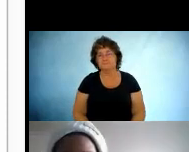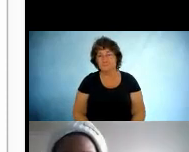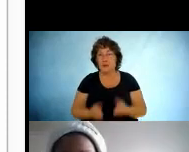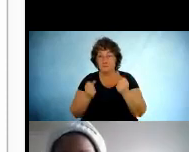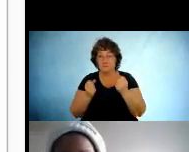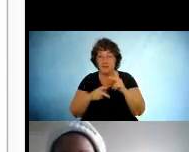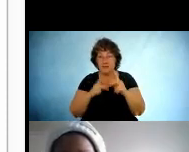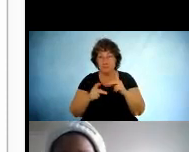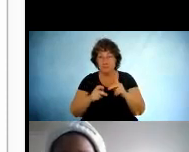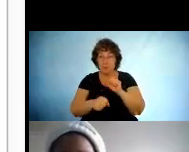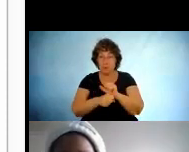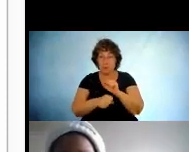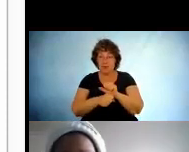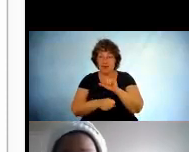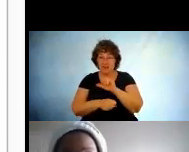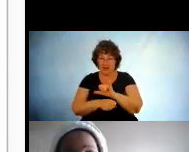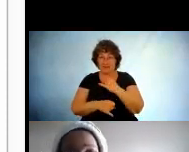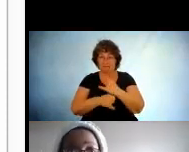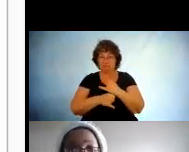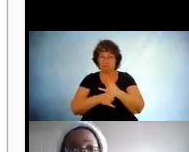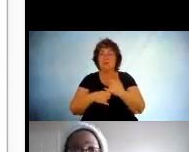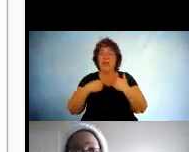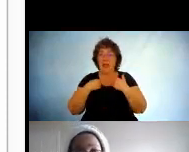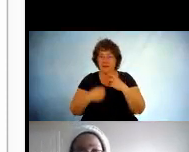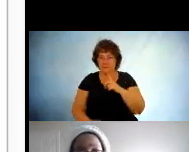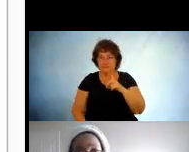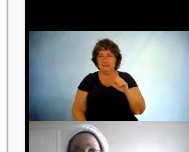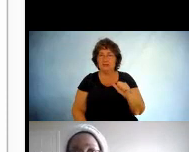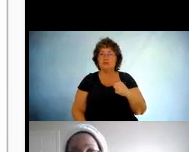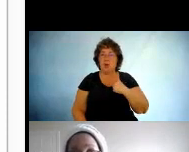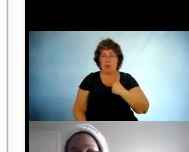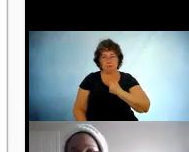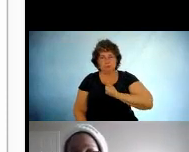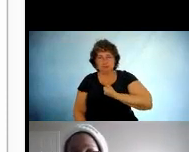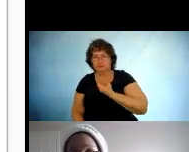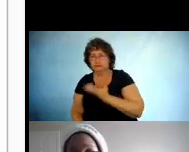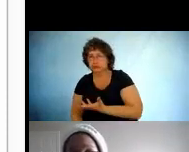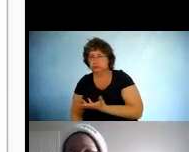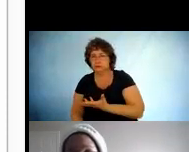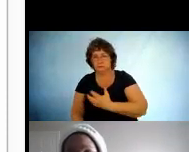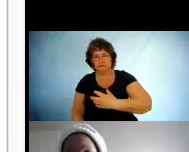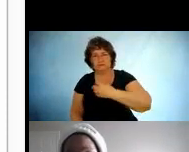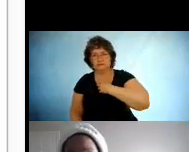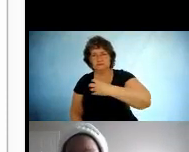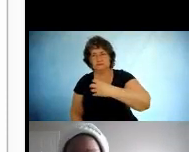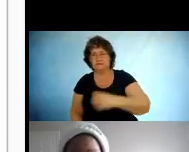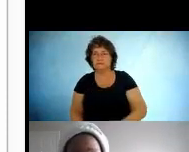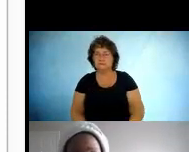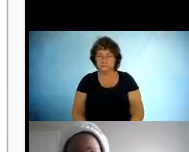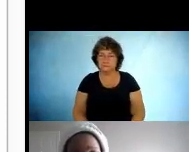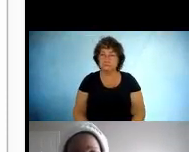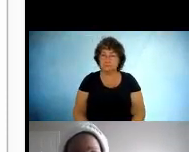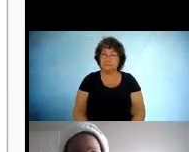So I was able to vent. And also, I still have the context of those who used to work with me in high school just to keep